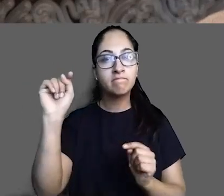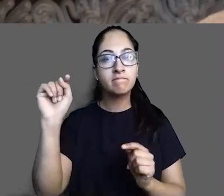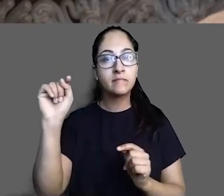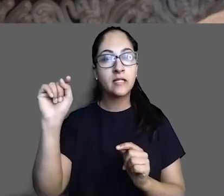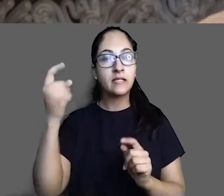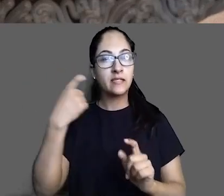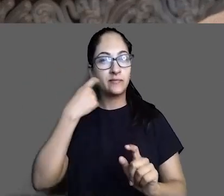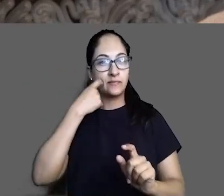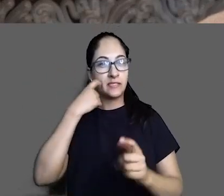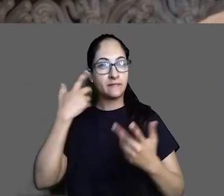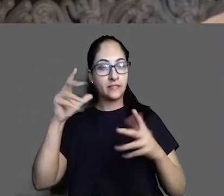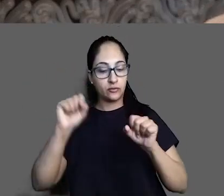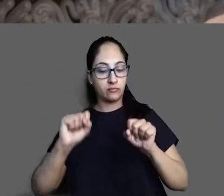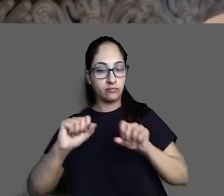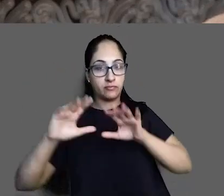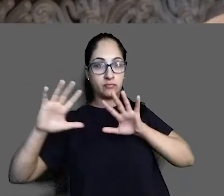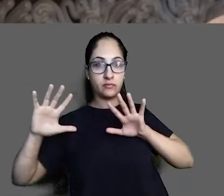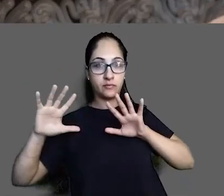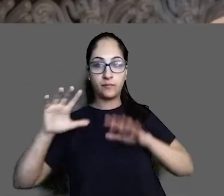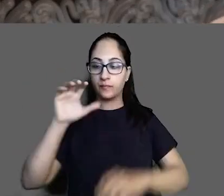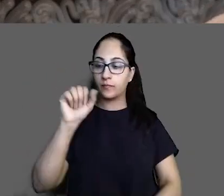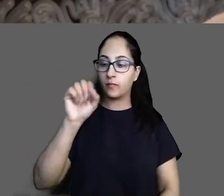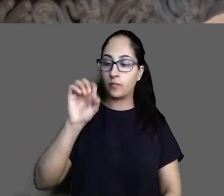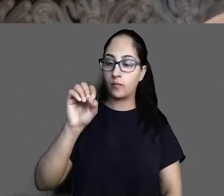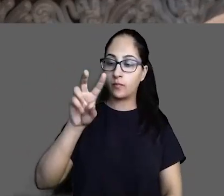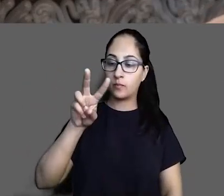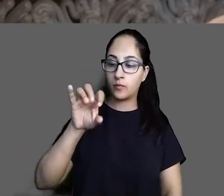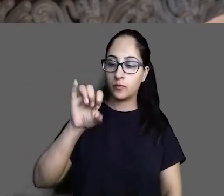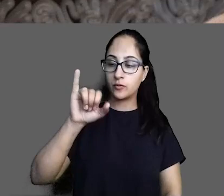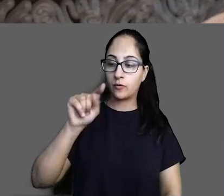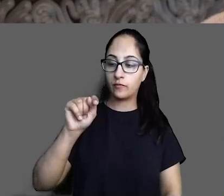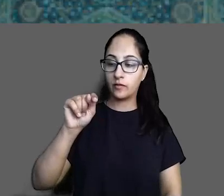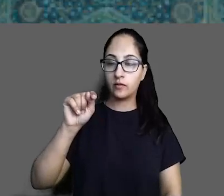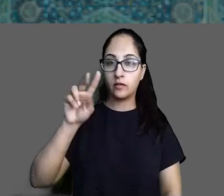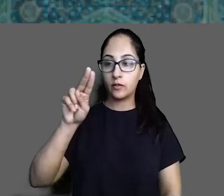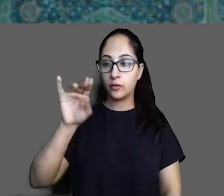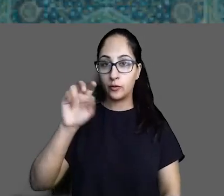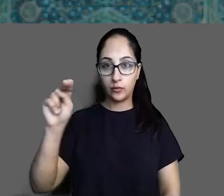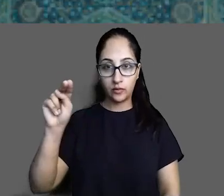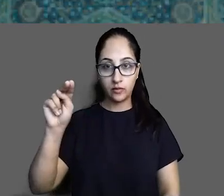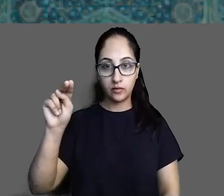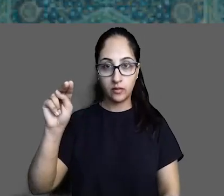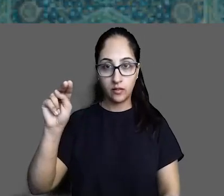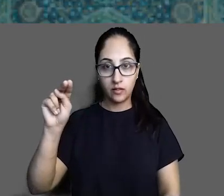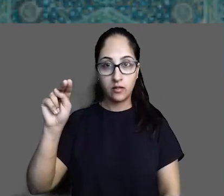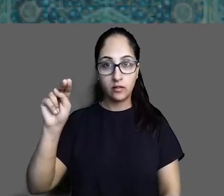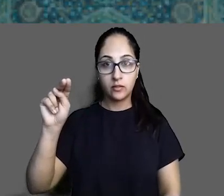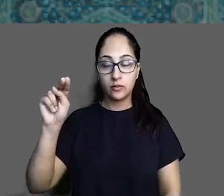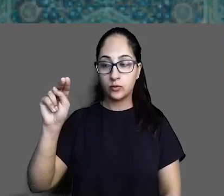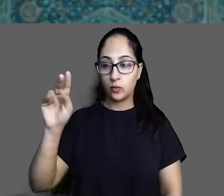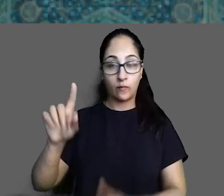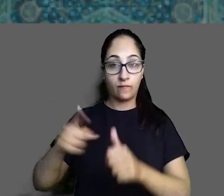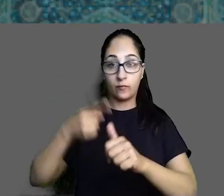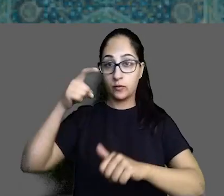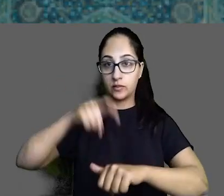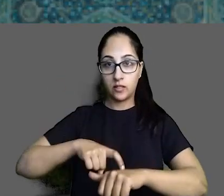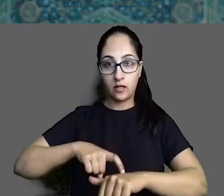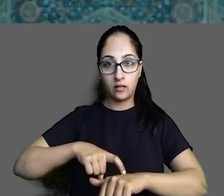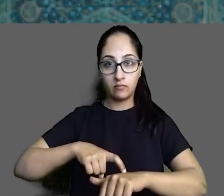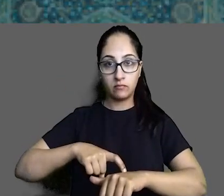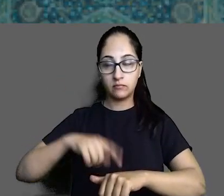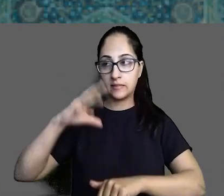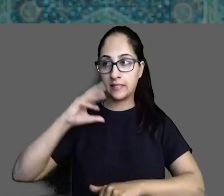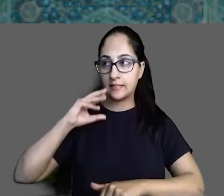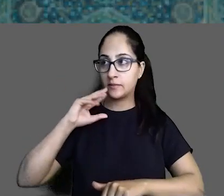under the Soviet rule, from under decades of the Soviet rule. There were two generations that had very little